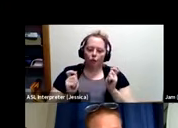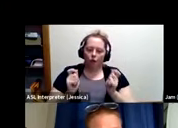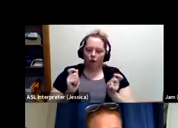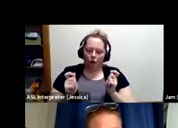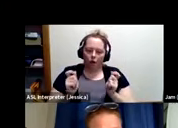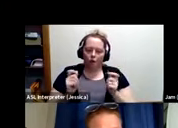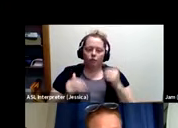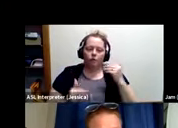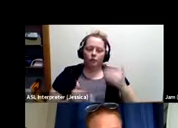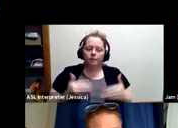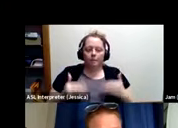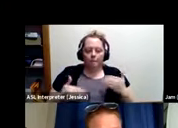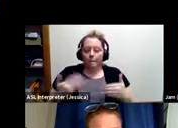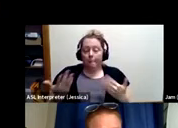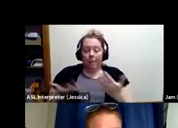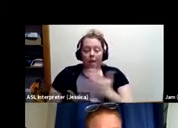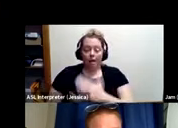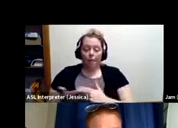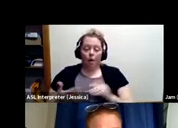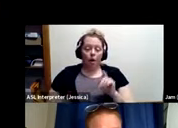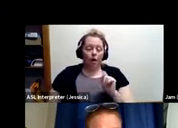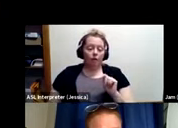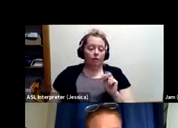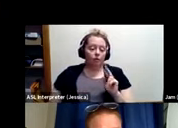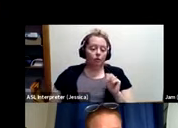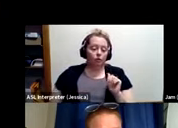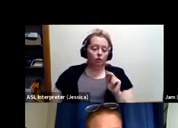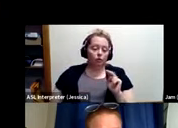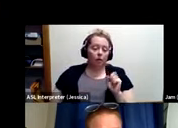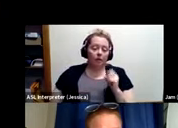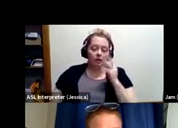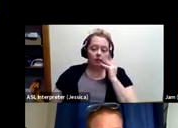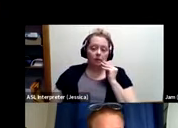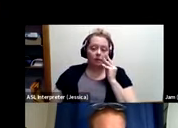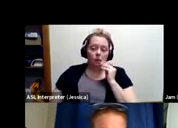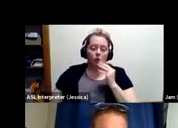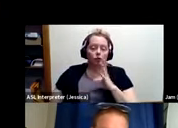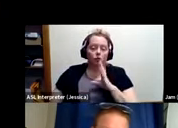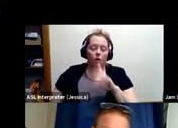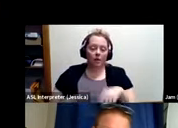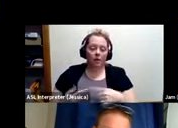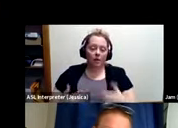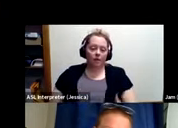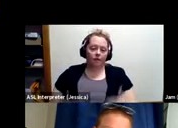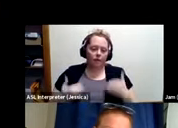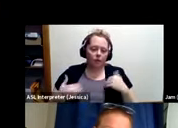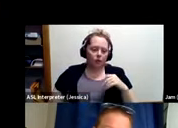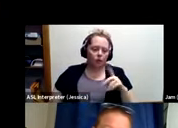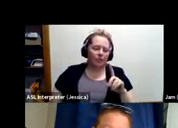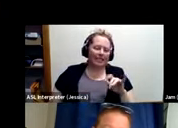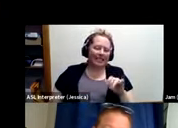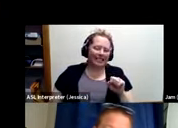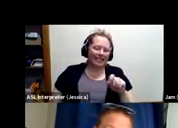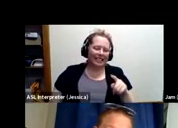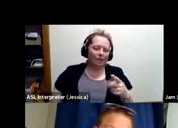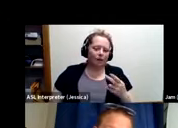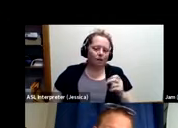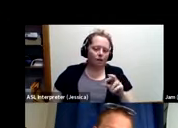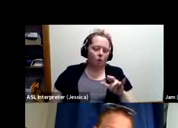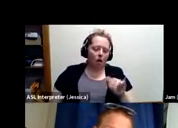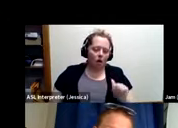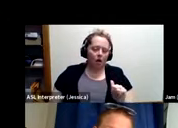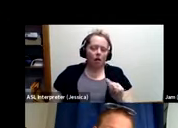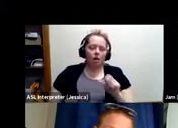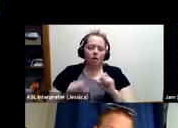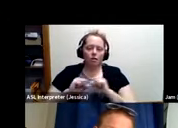also part of being trans, we talked about physical dysphoria. There's physical dysphoria, there's social dysphoria, and there's different